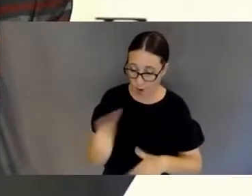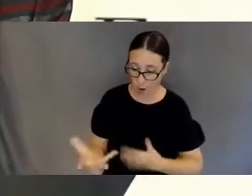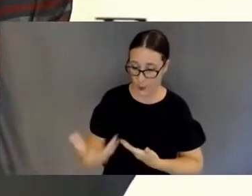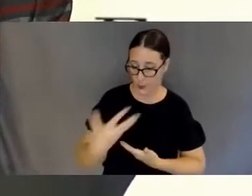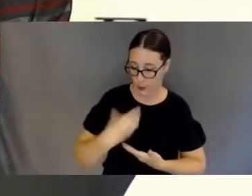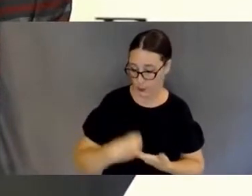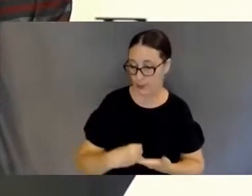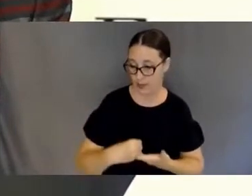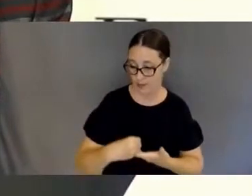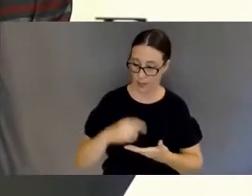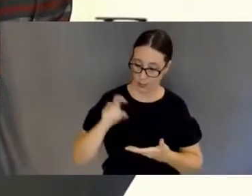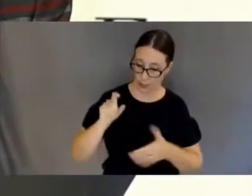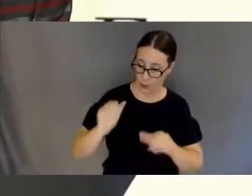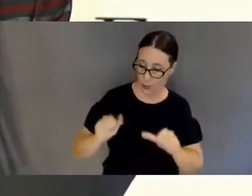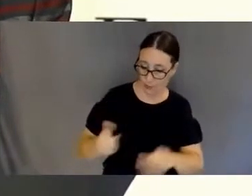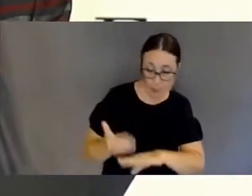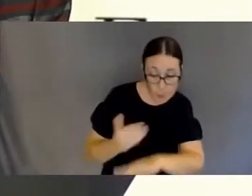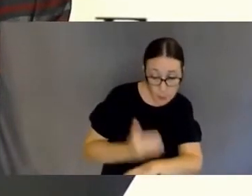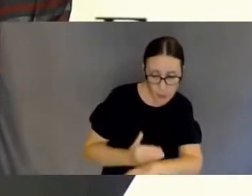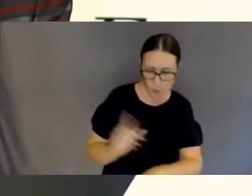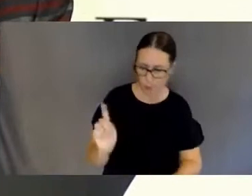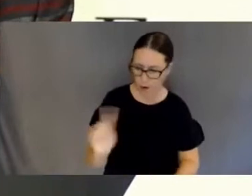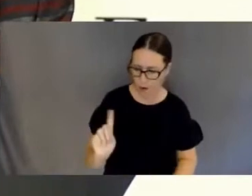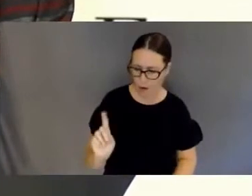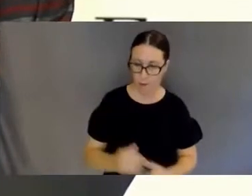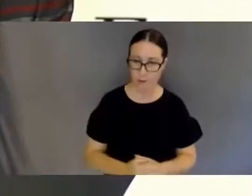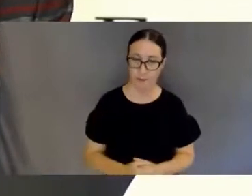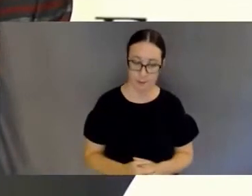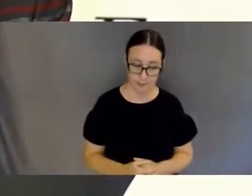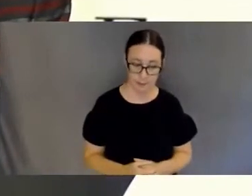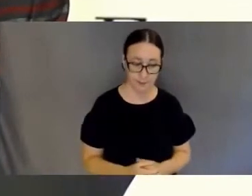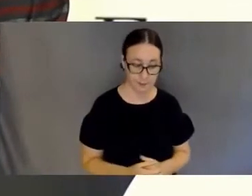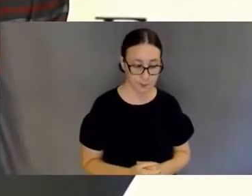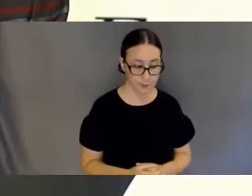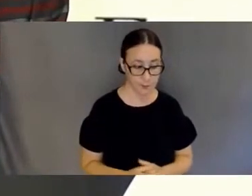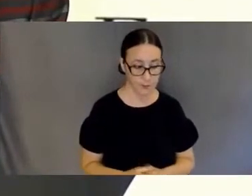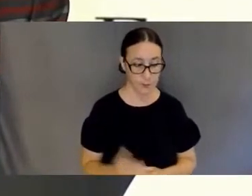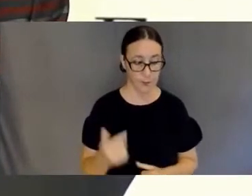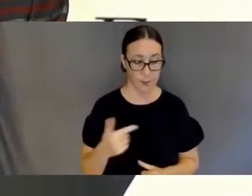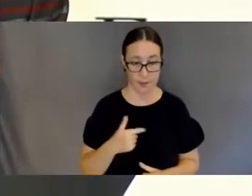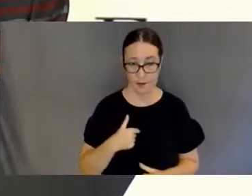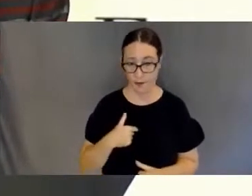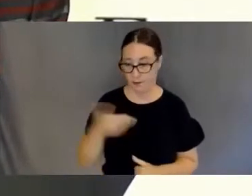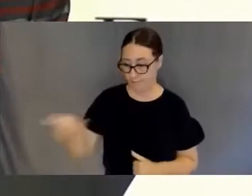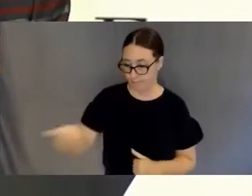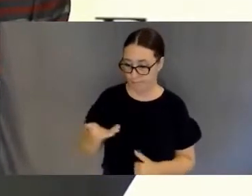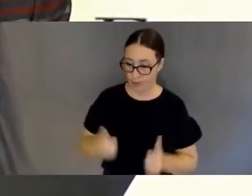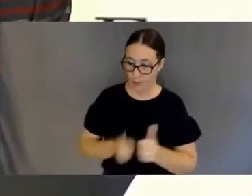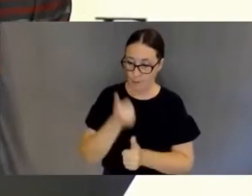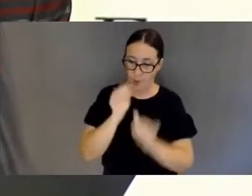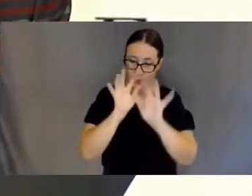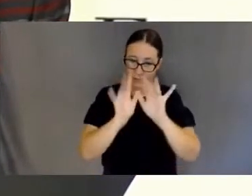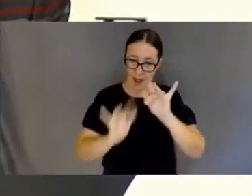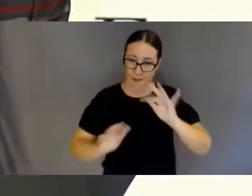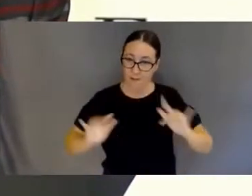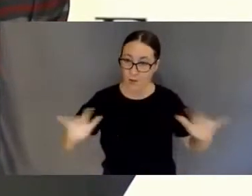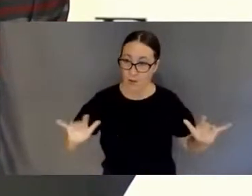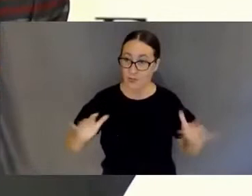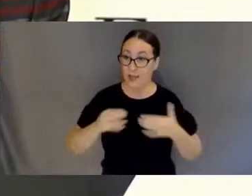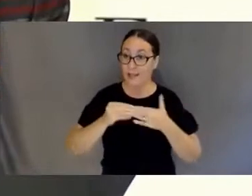inclusive as they could be? We've brought on the most diverse leadership team in Treasury's